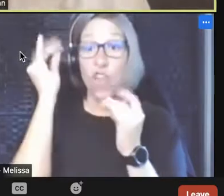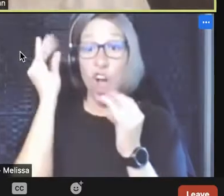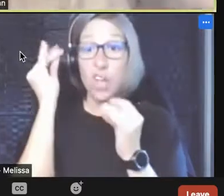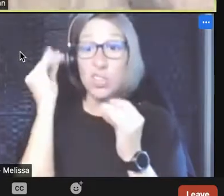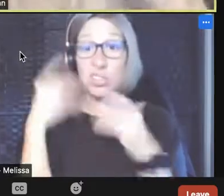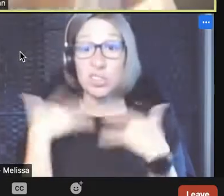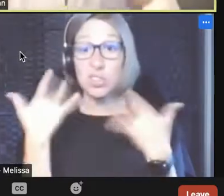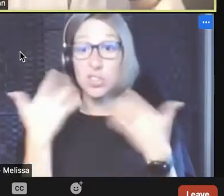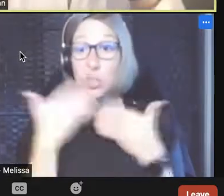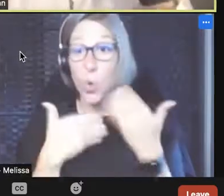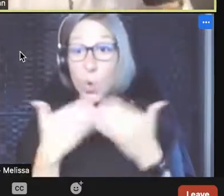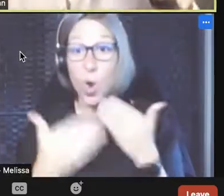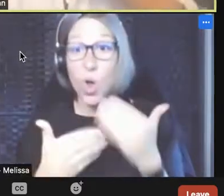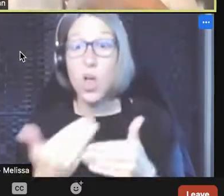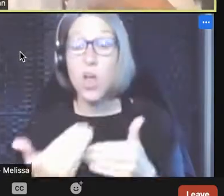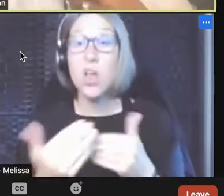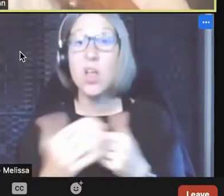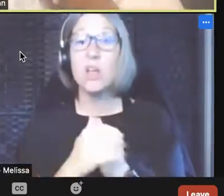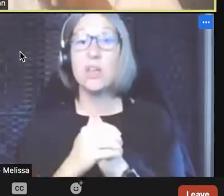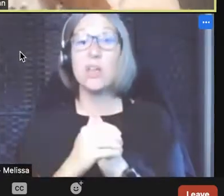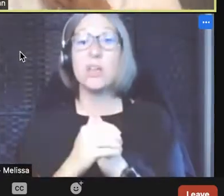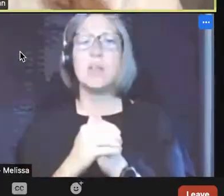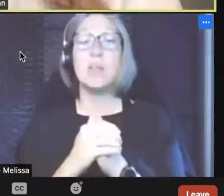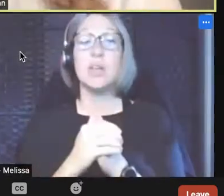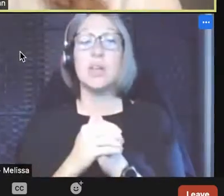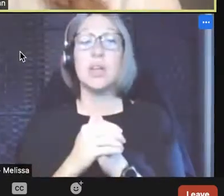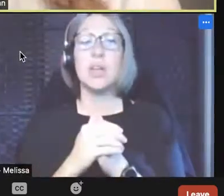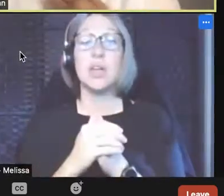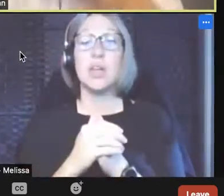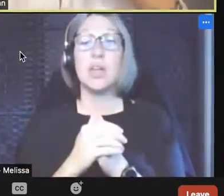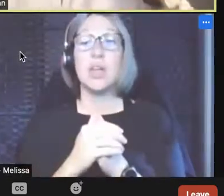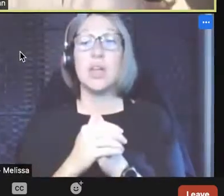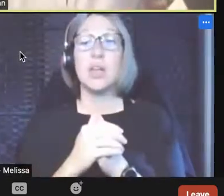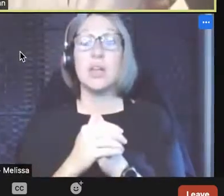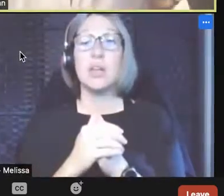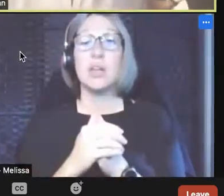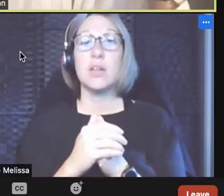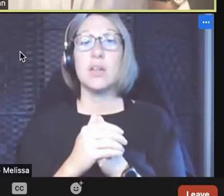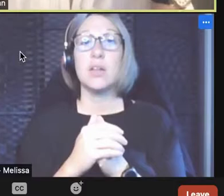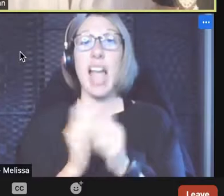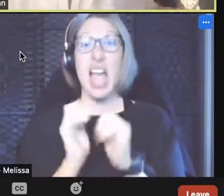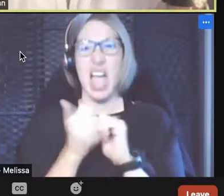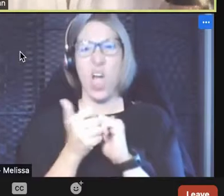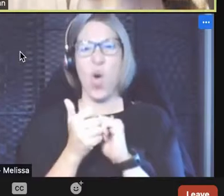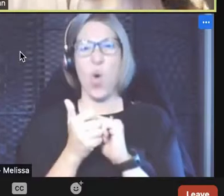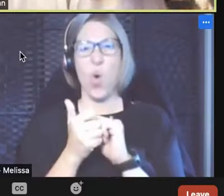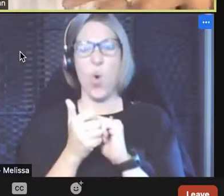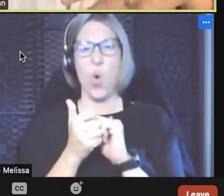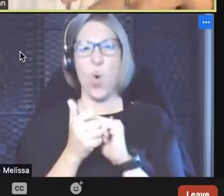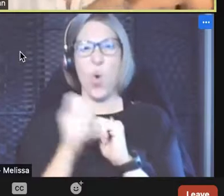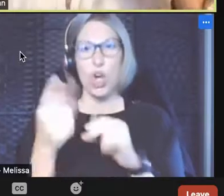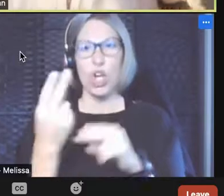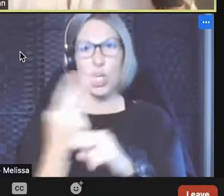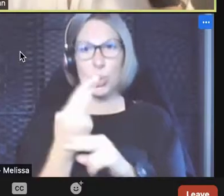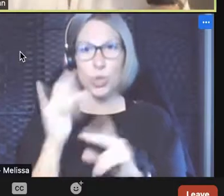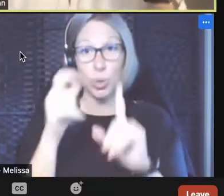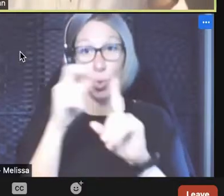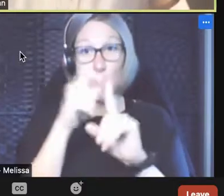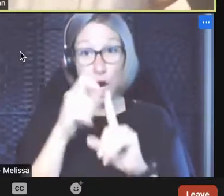and why, you know, how on earth could he use those